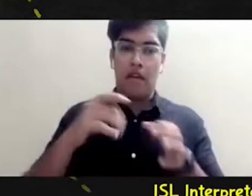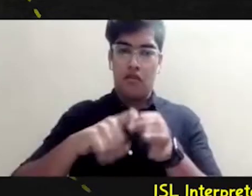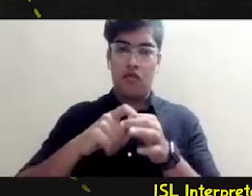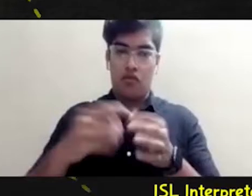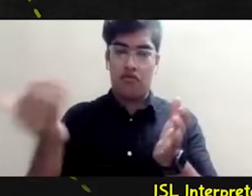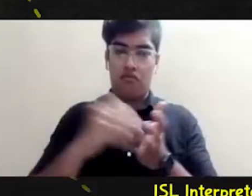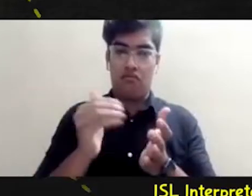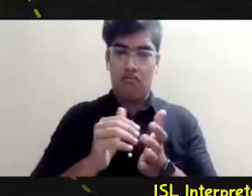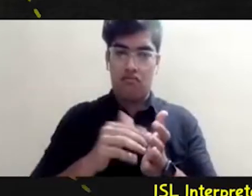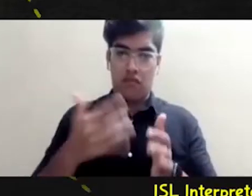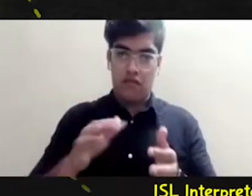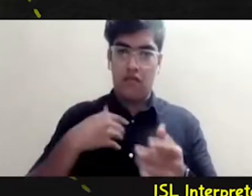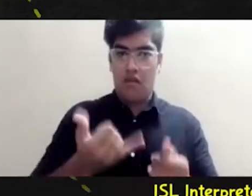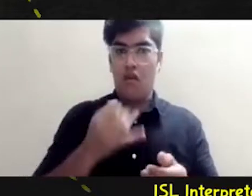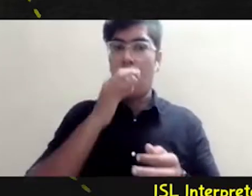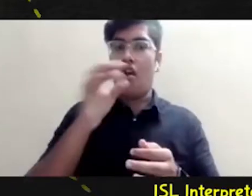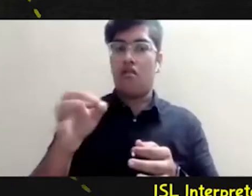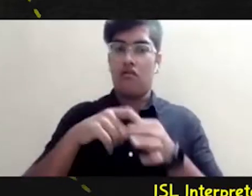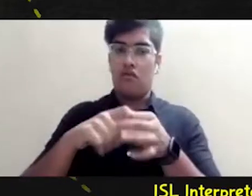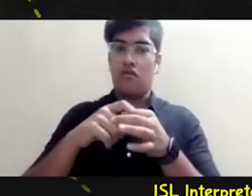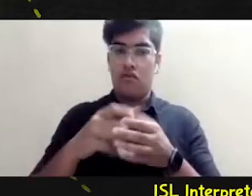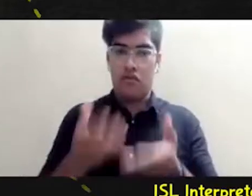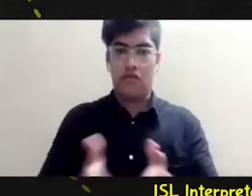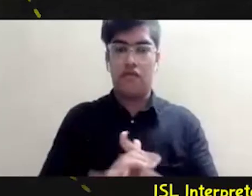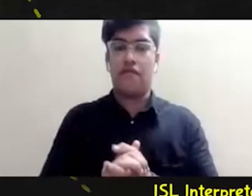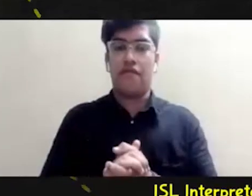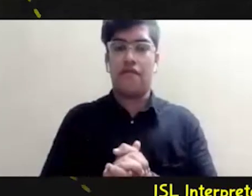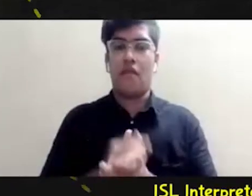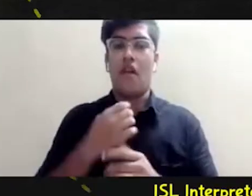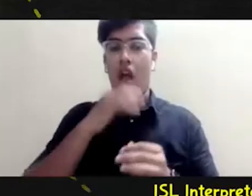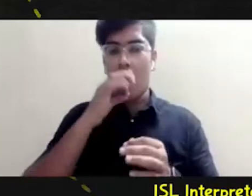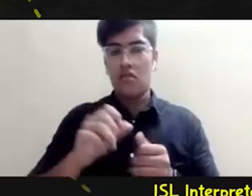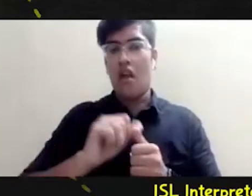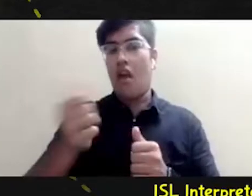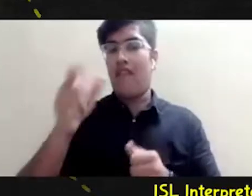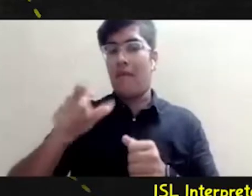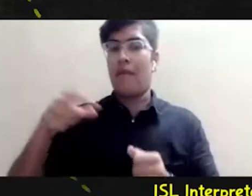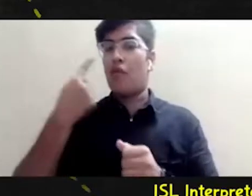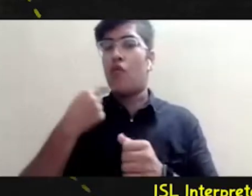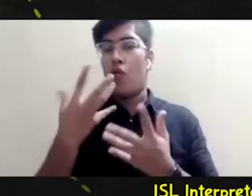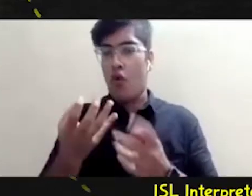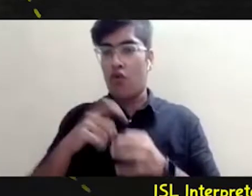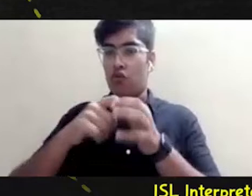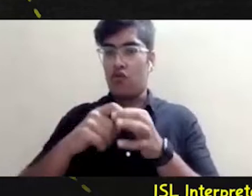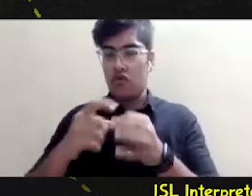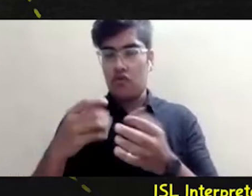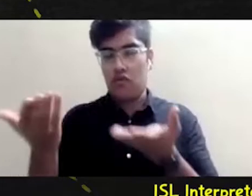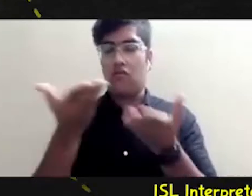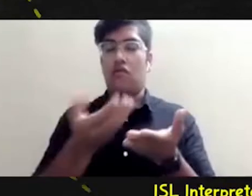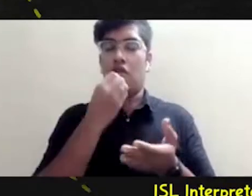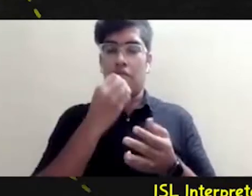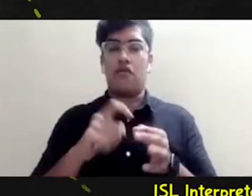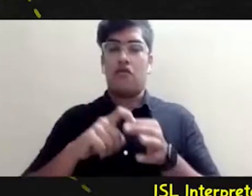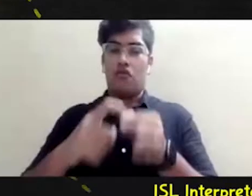in, and I'm asking a lot of other participants, audience, to please ask your questions specific